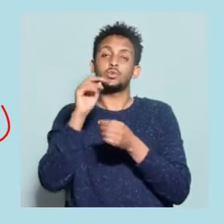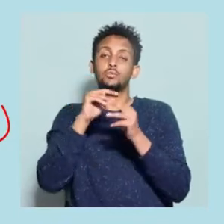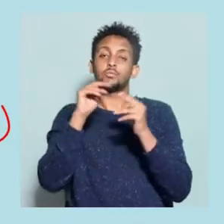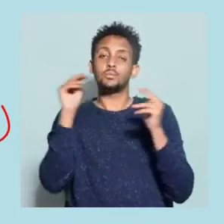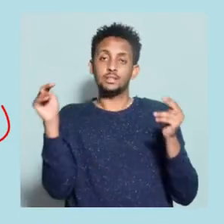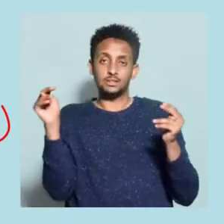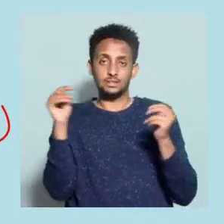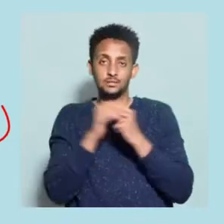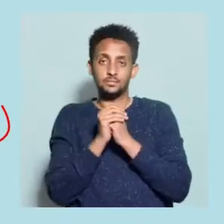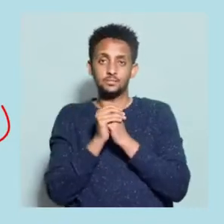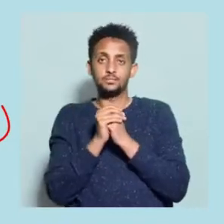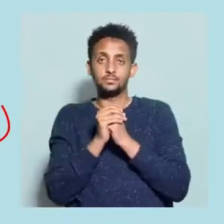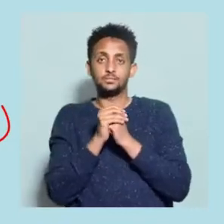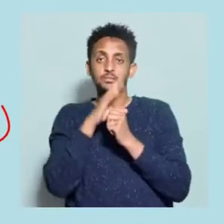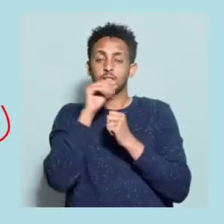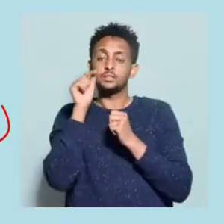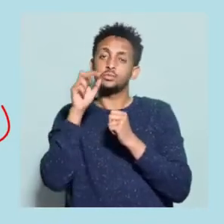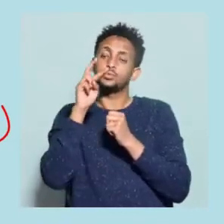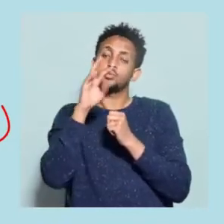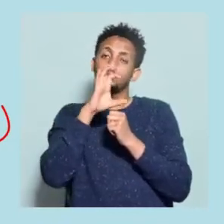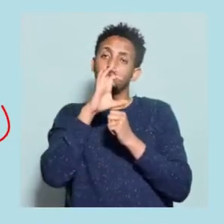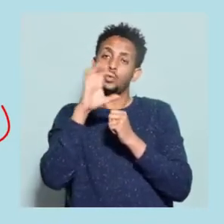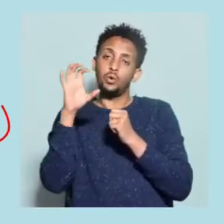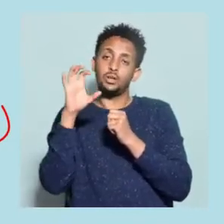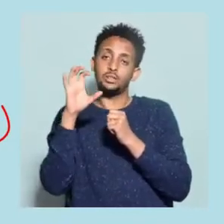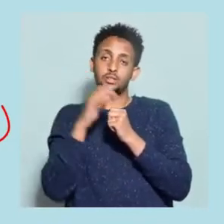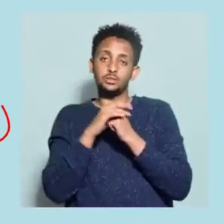meter, and it is 200